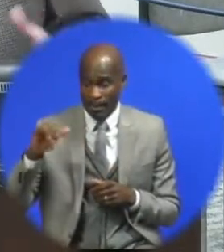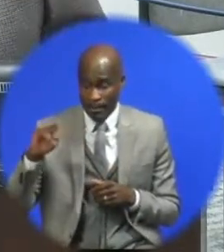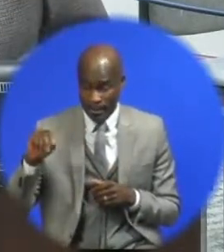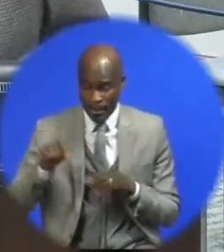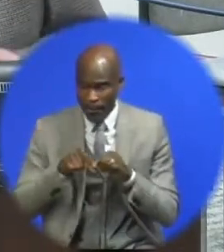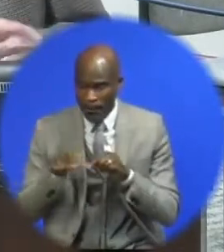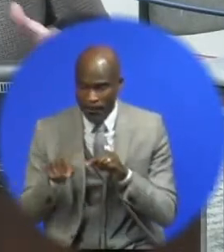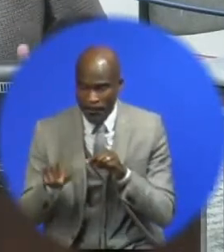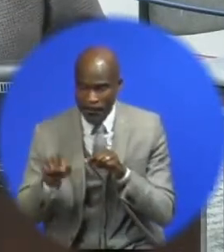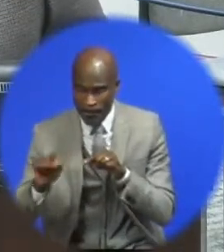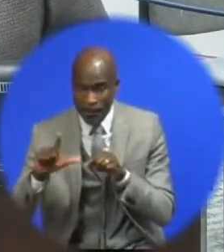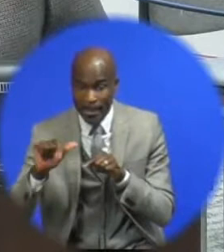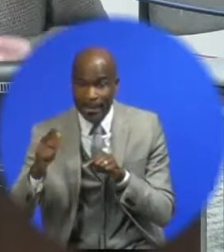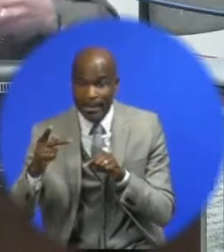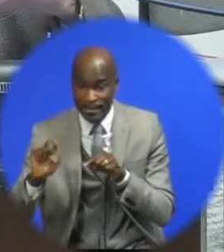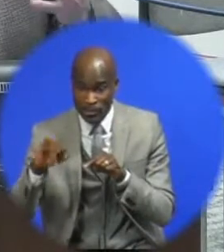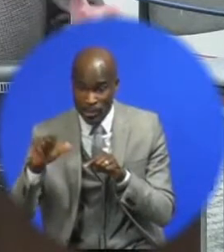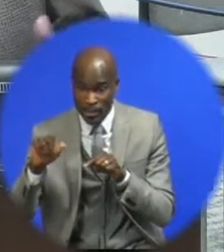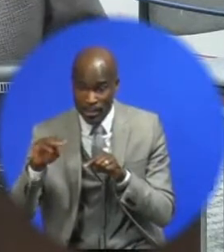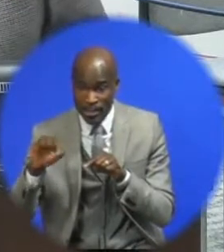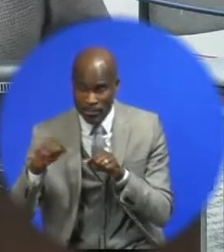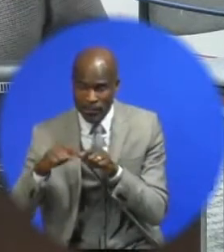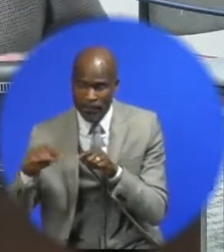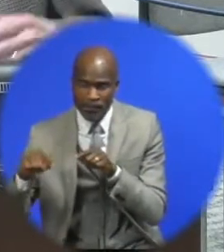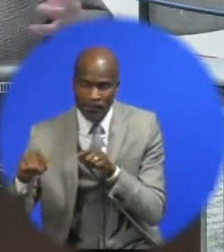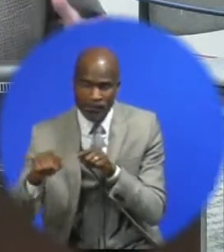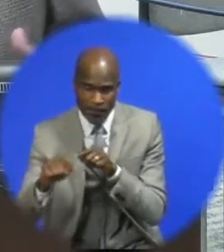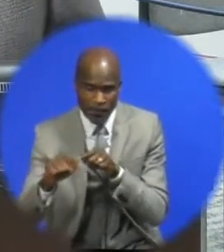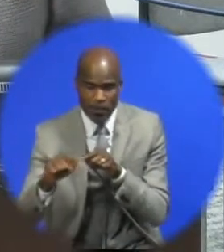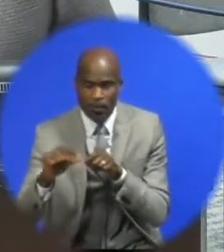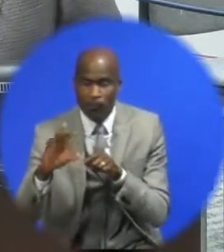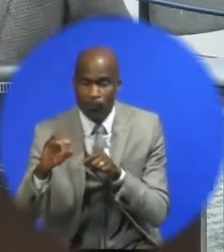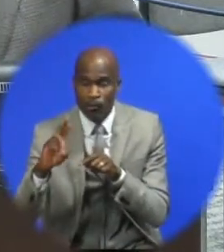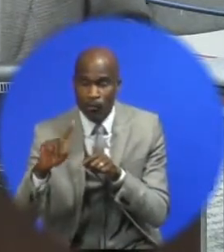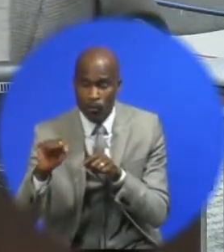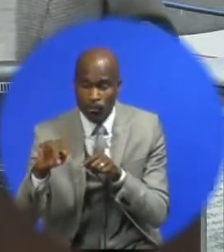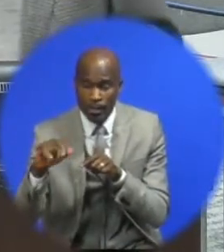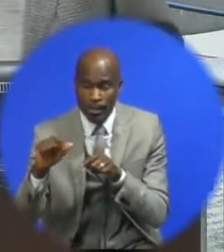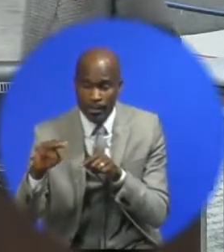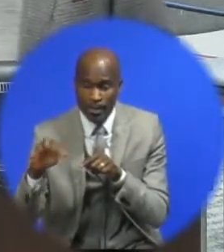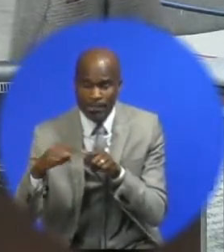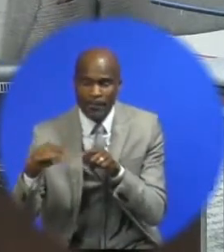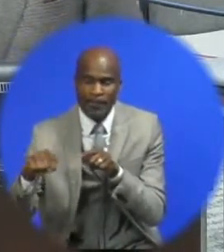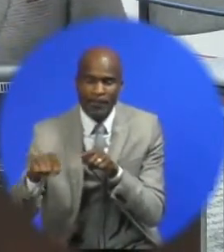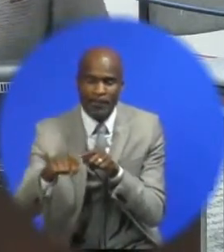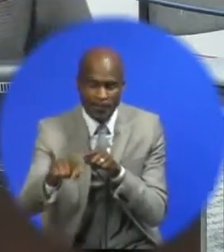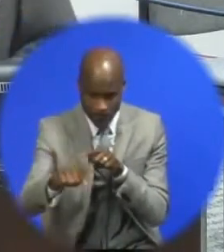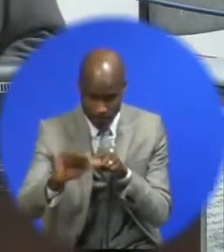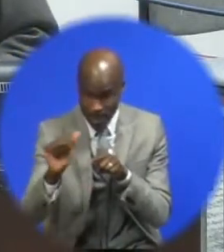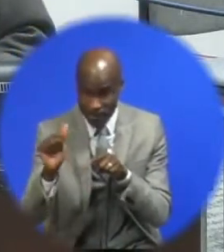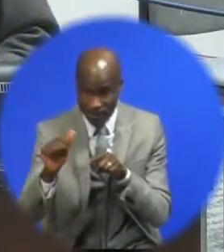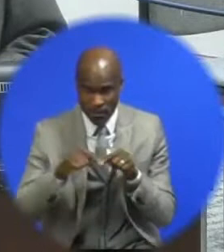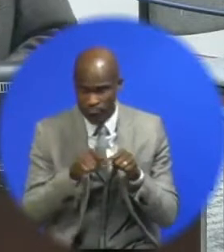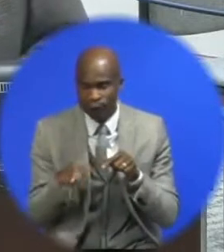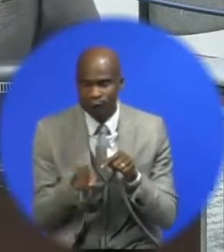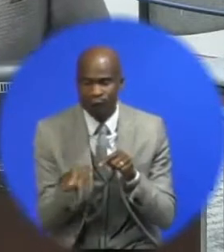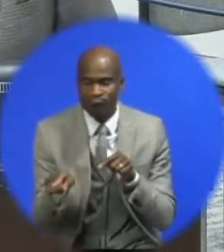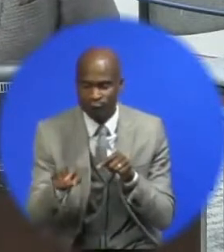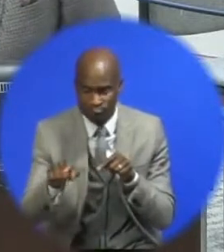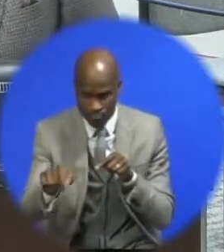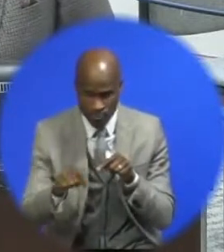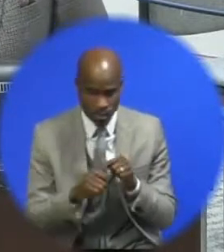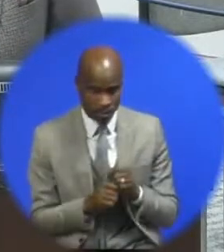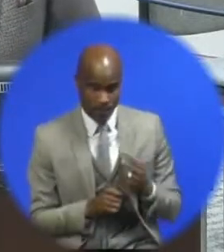Marion, through Old Fort, through Black Mountain, and on to Asheville in the 3 counties of Burke, McDowell, and